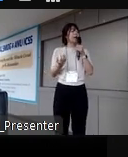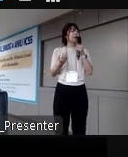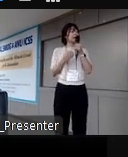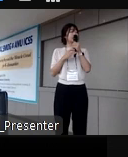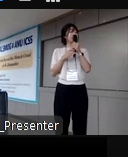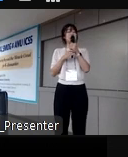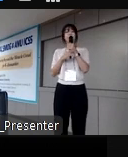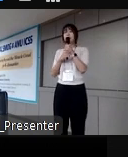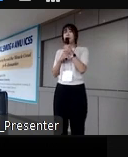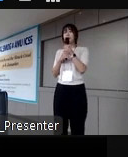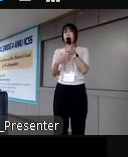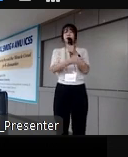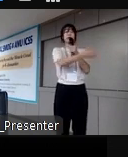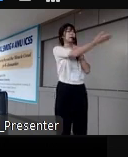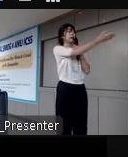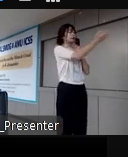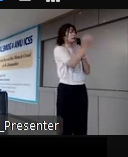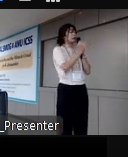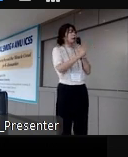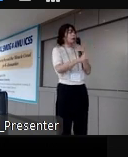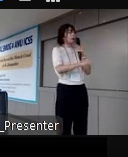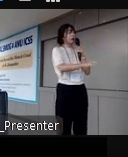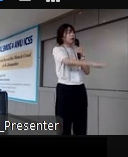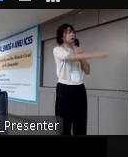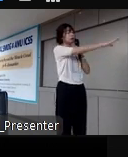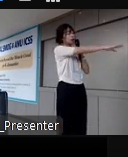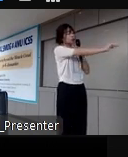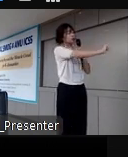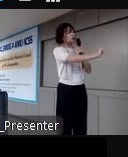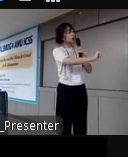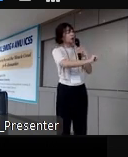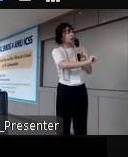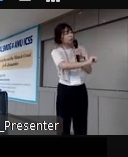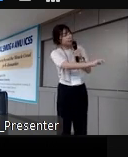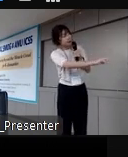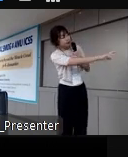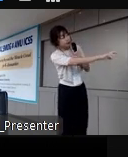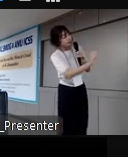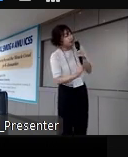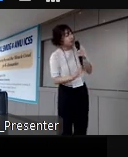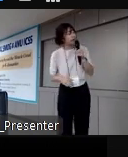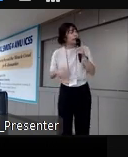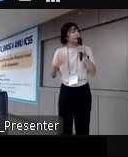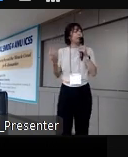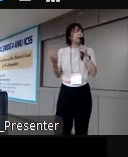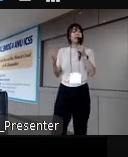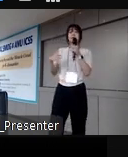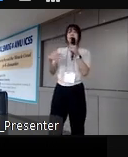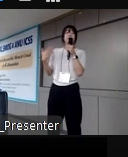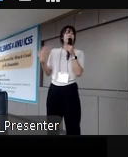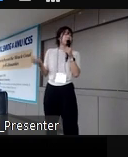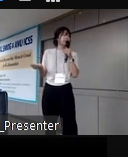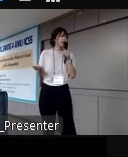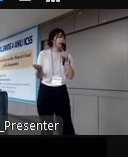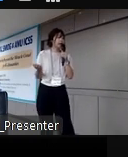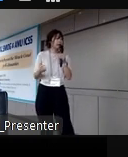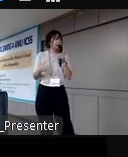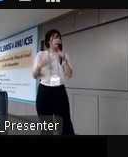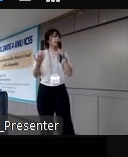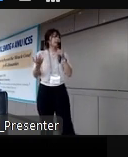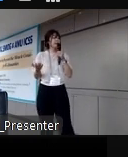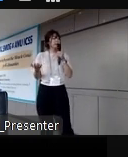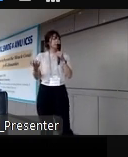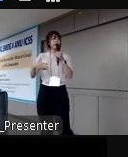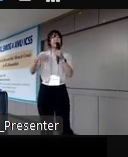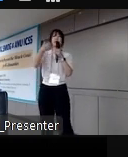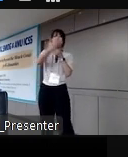kind of science-specific stipulation to get to this, because all of the properties here, empty heads being used with predicates, a